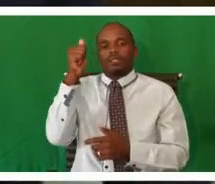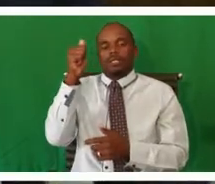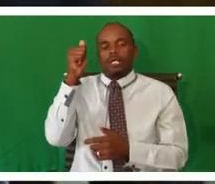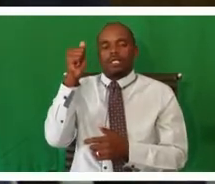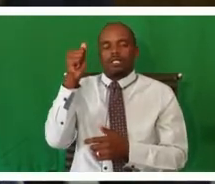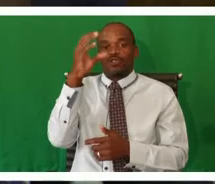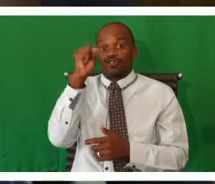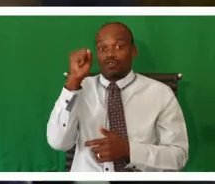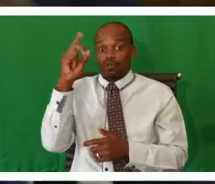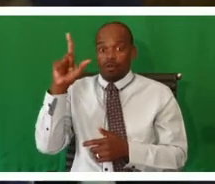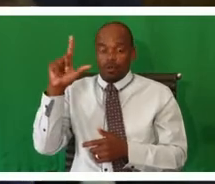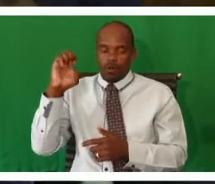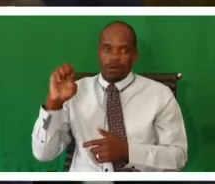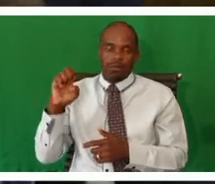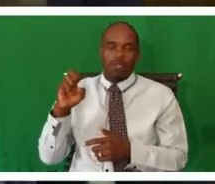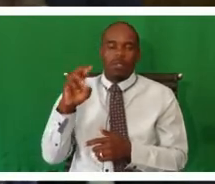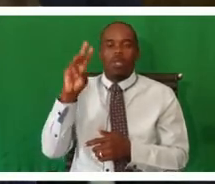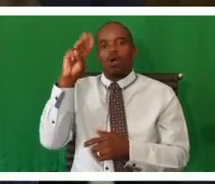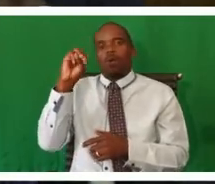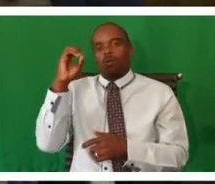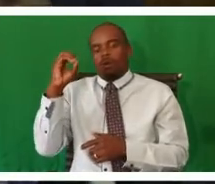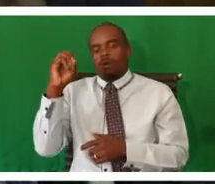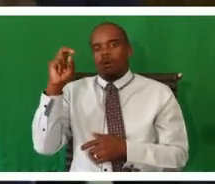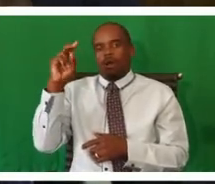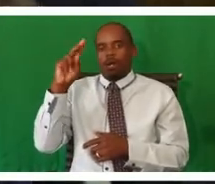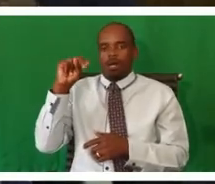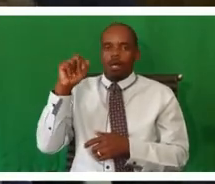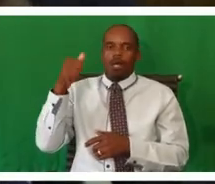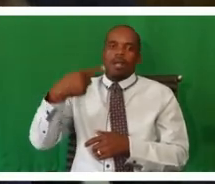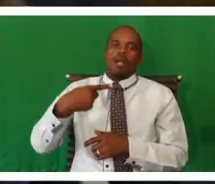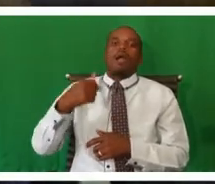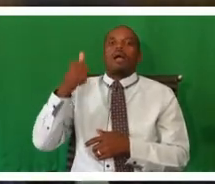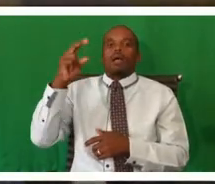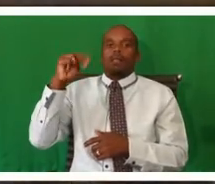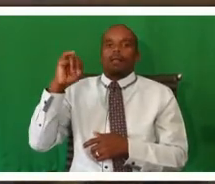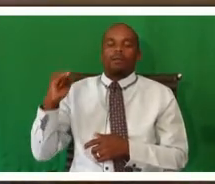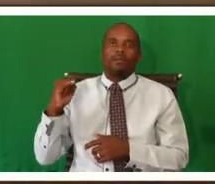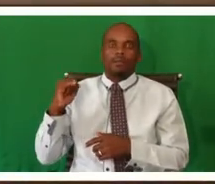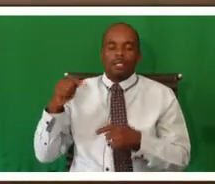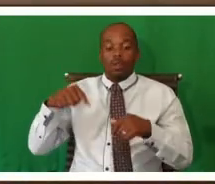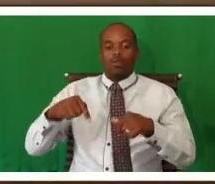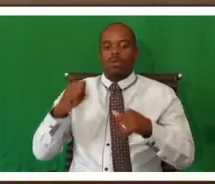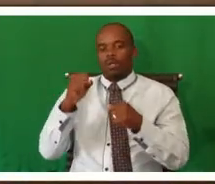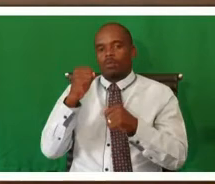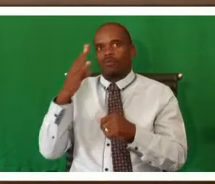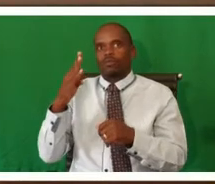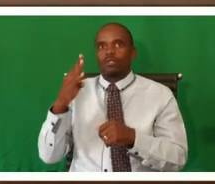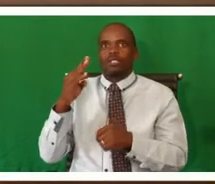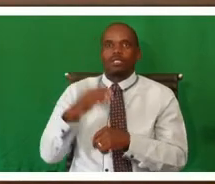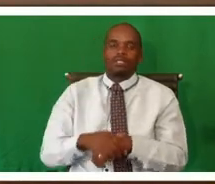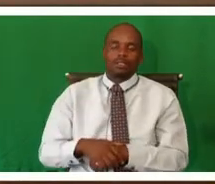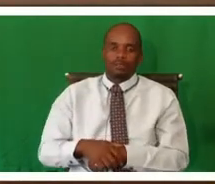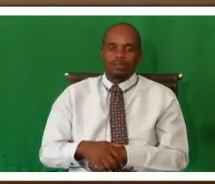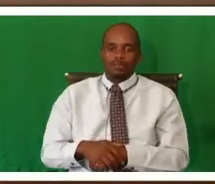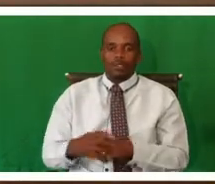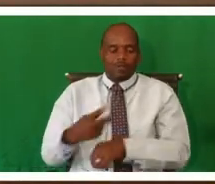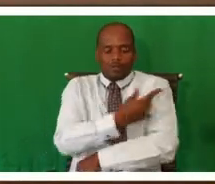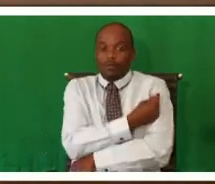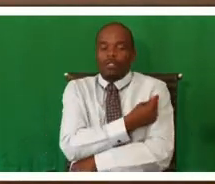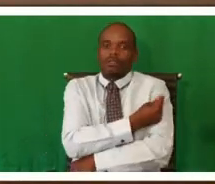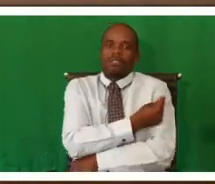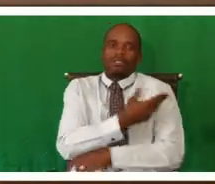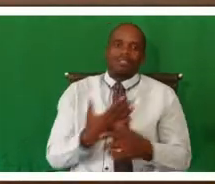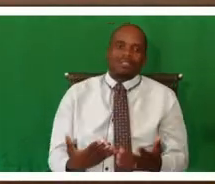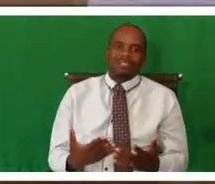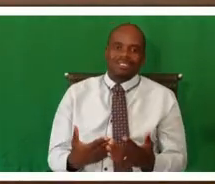in Welkom, and Rose Park in Bloemfontein. Your willingness to be vaccinated is